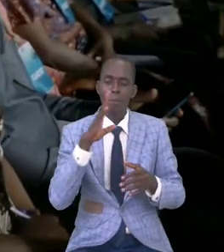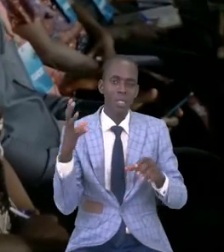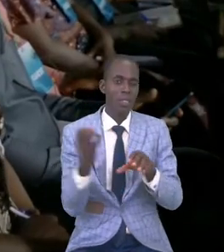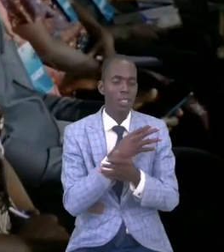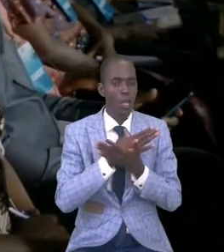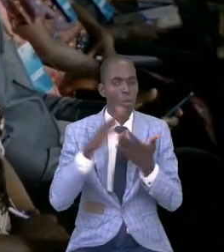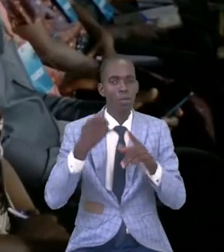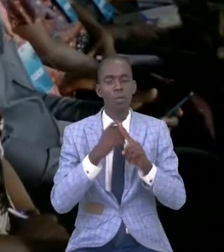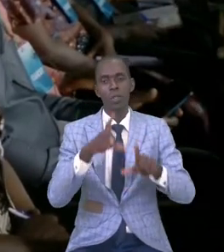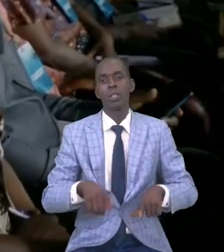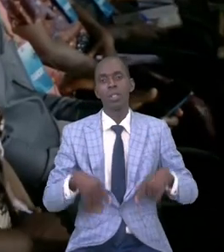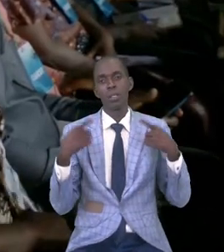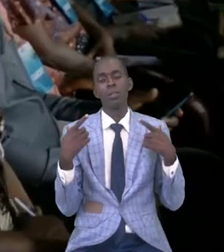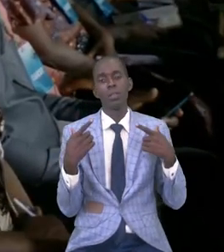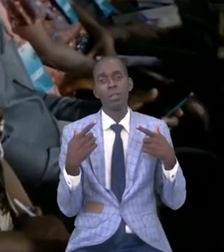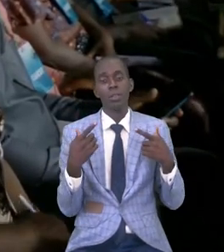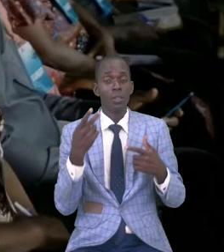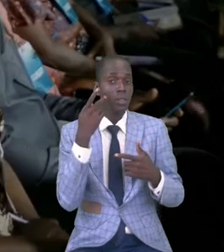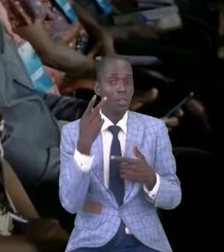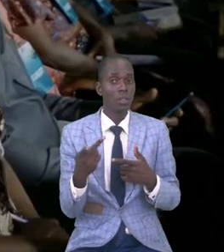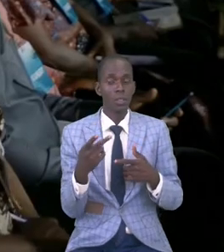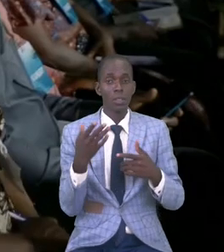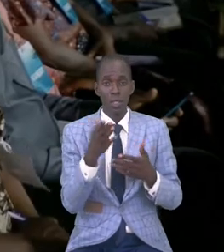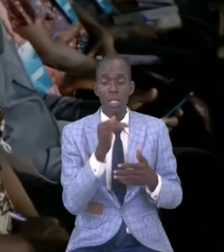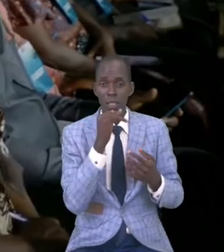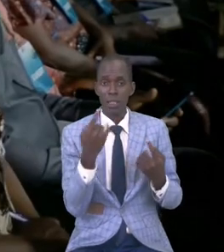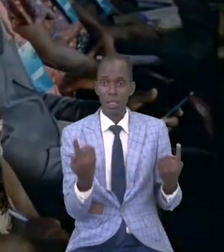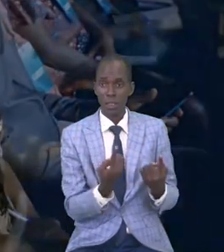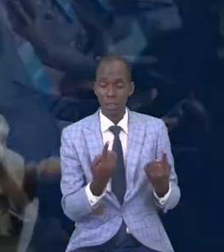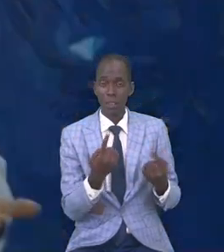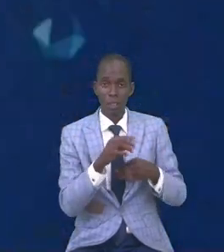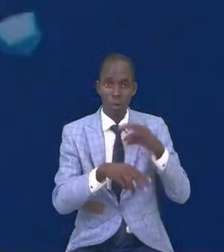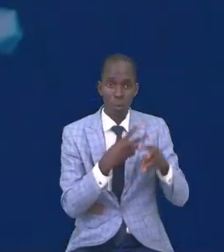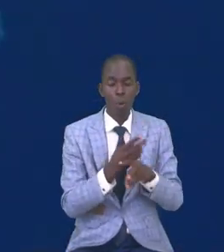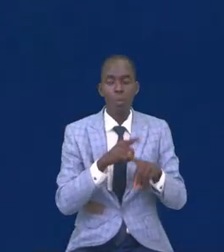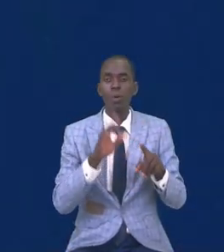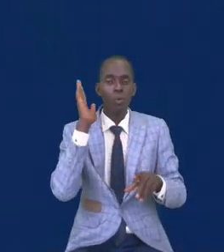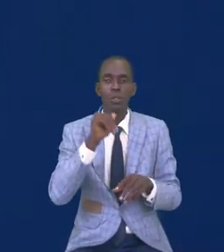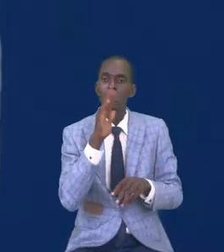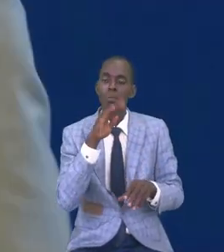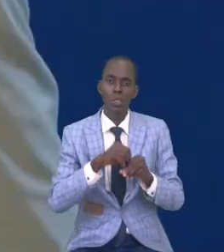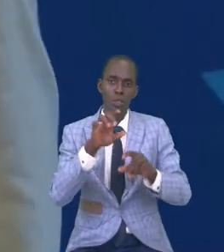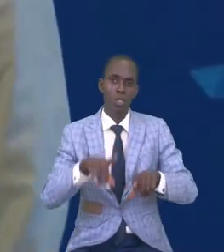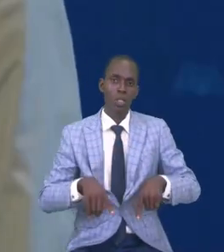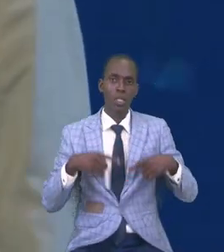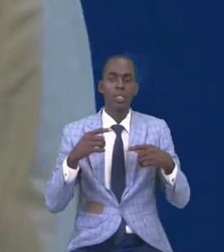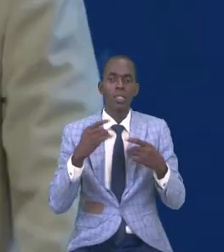from your life. He's still in the world, but he will not be in your life. And then sickness, he will heal